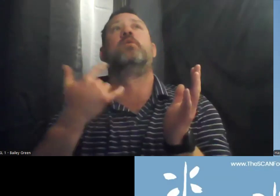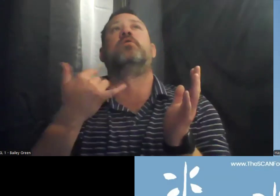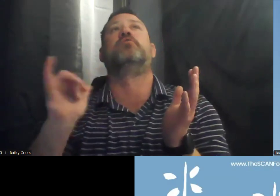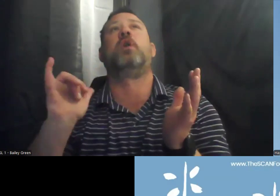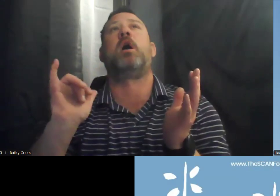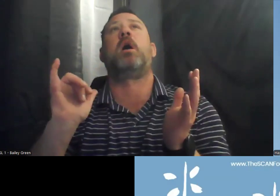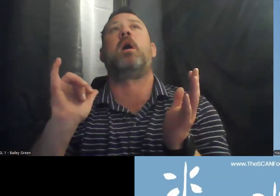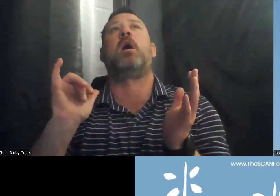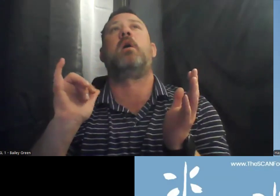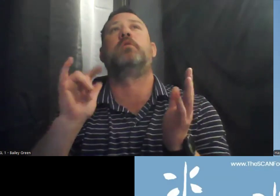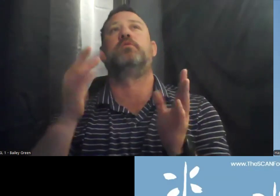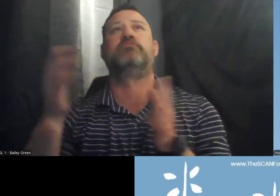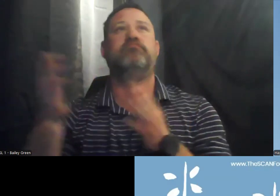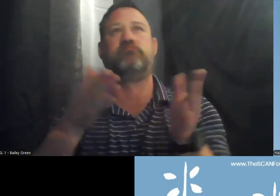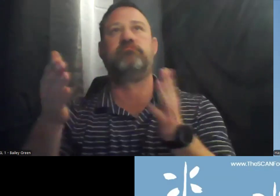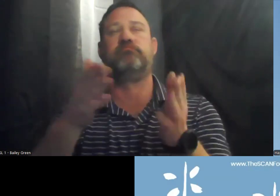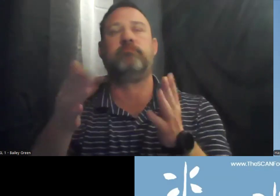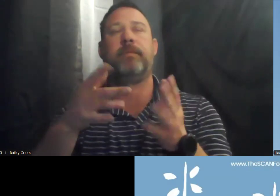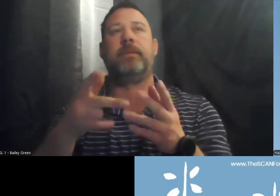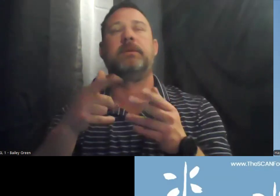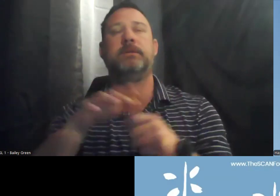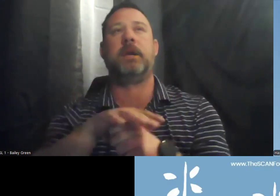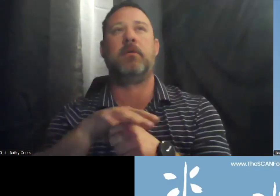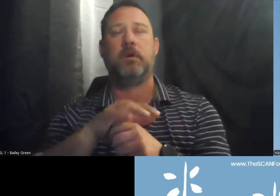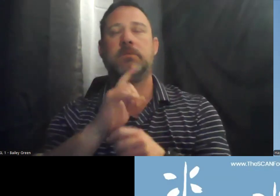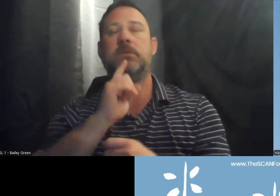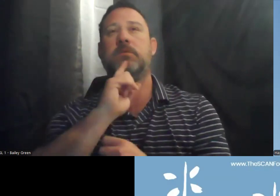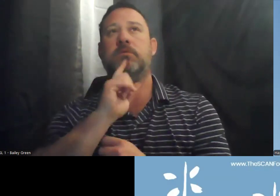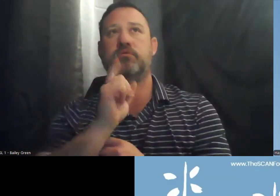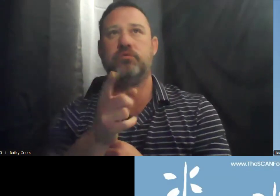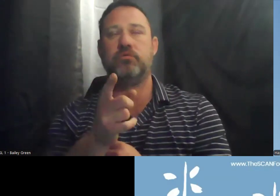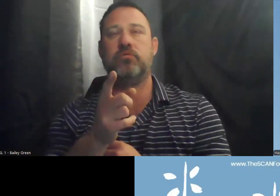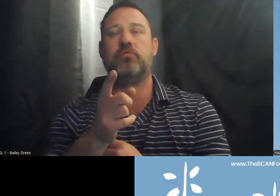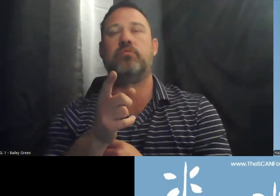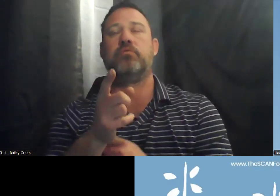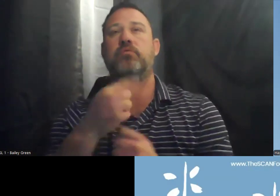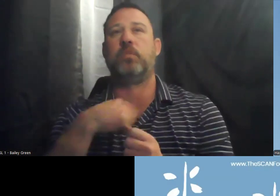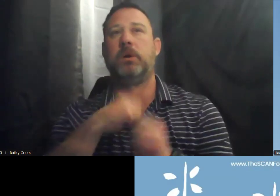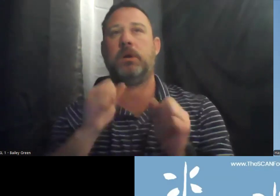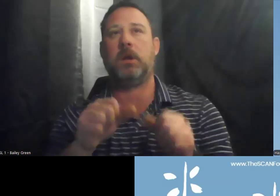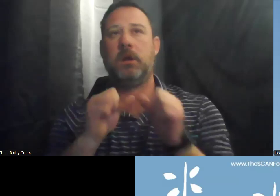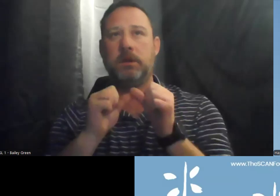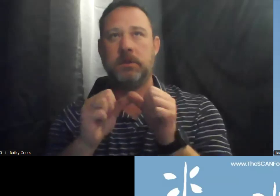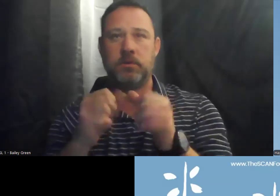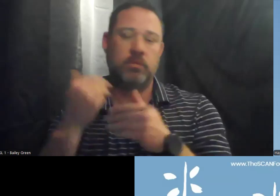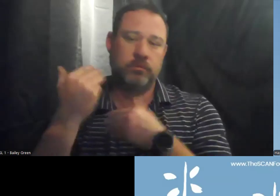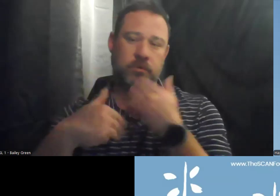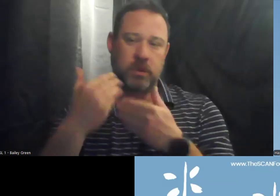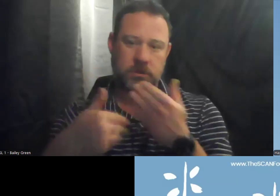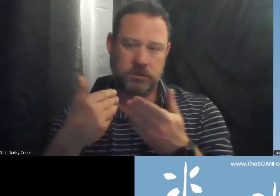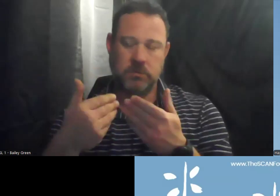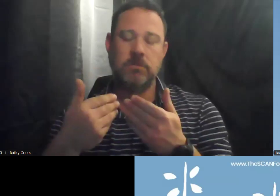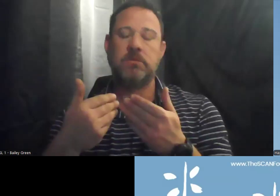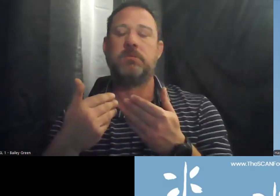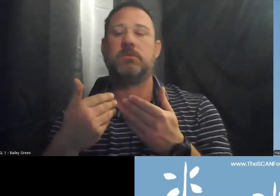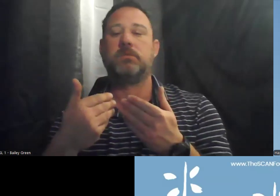to navigate these spaces and ensure that we can continue to progress forward